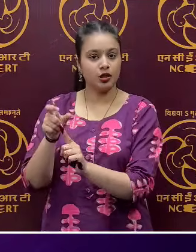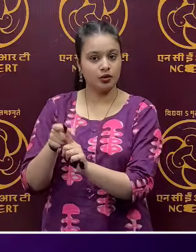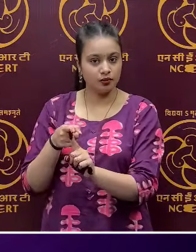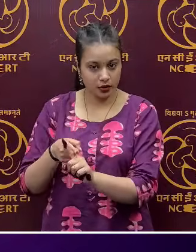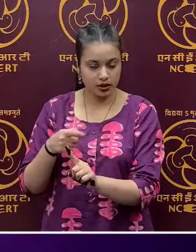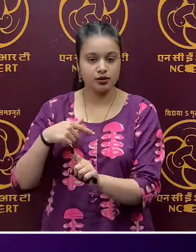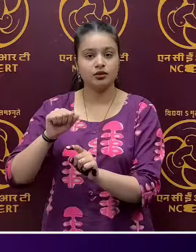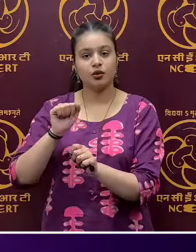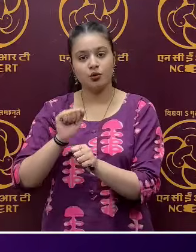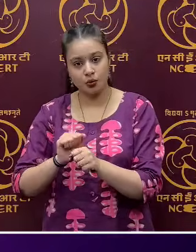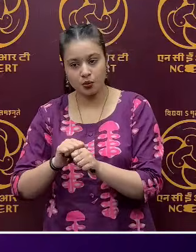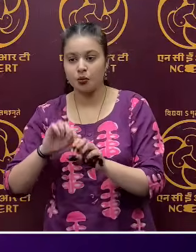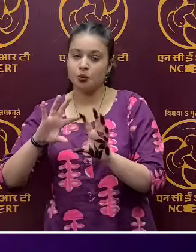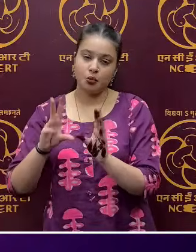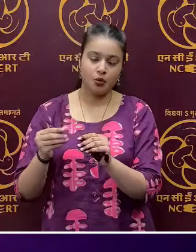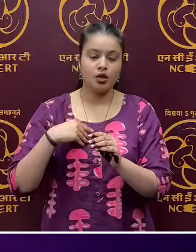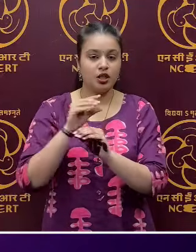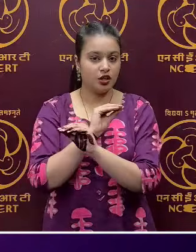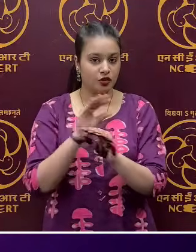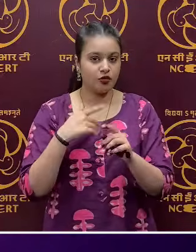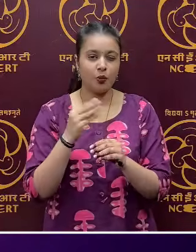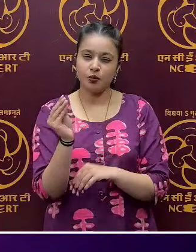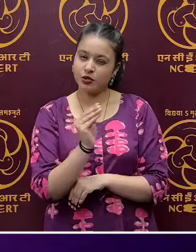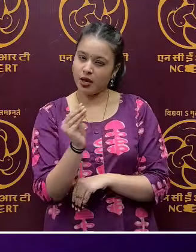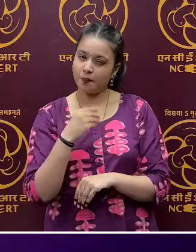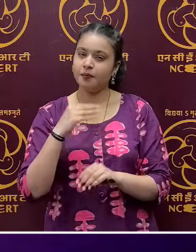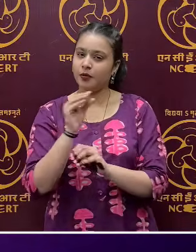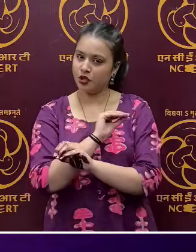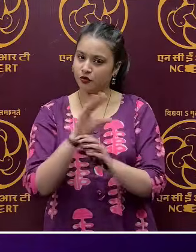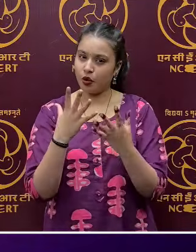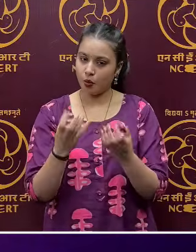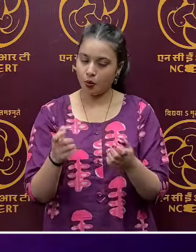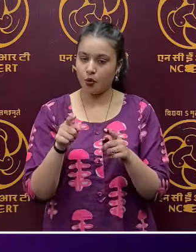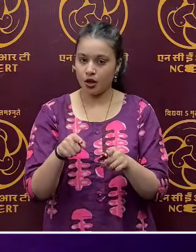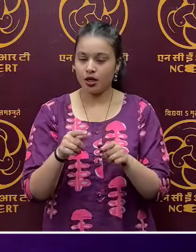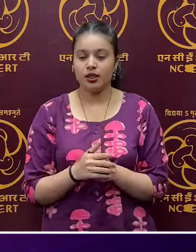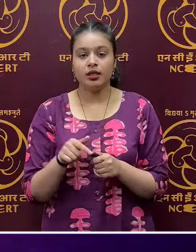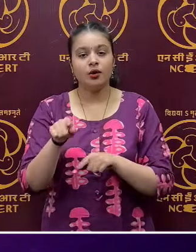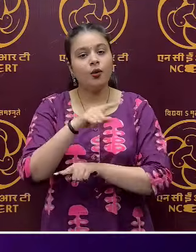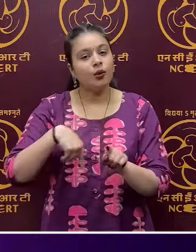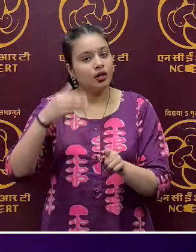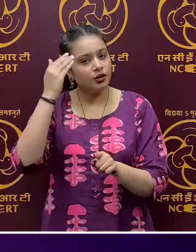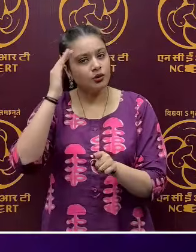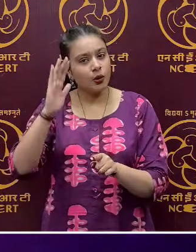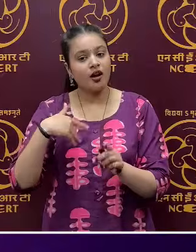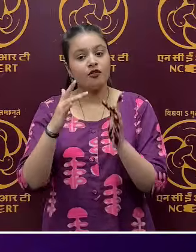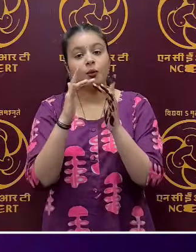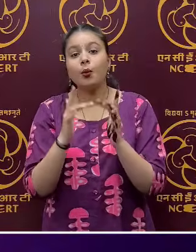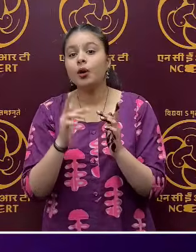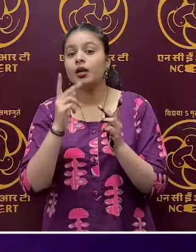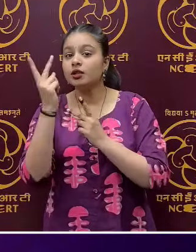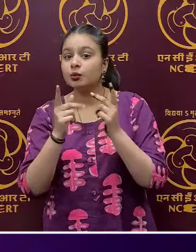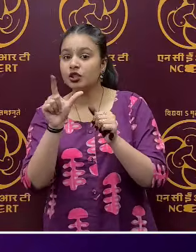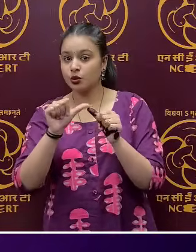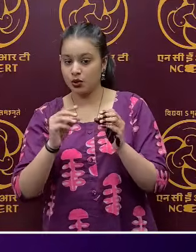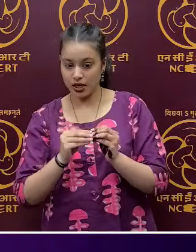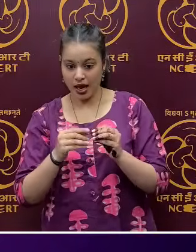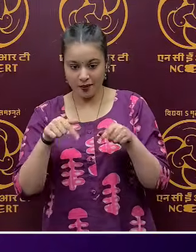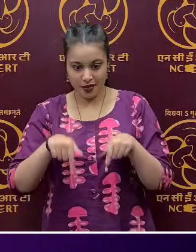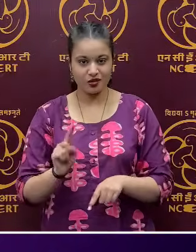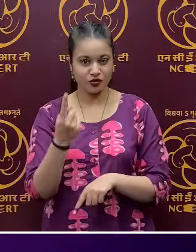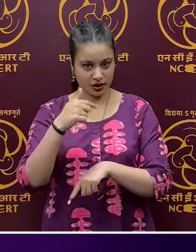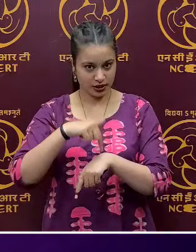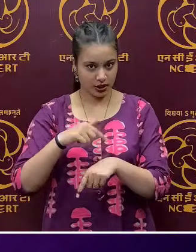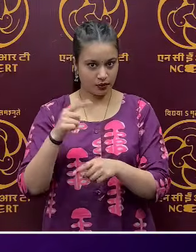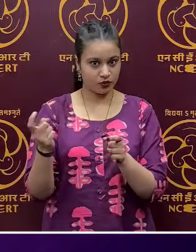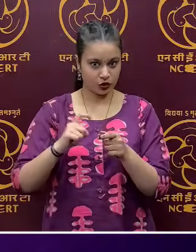you about the contact details, let me tell you something about virtual lab first of all. Many of you already know about it, but those who have joined us today for the very first